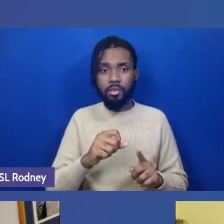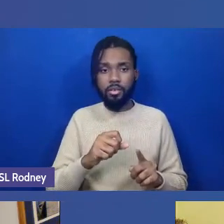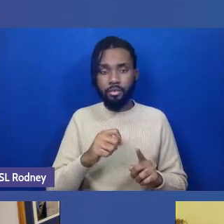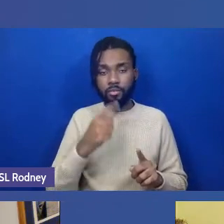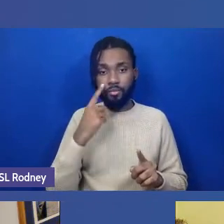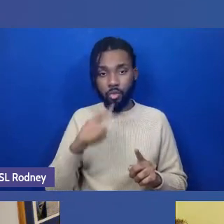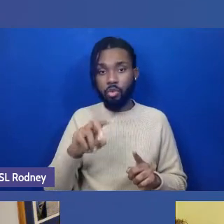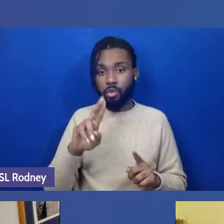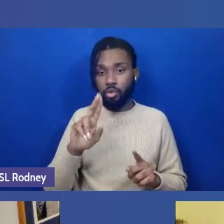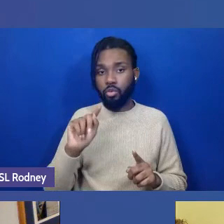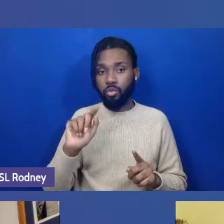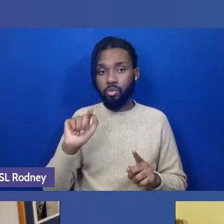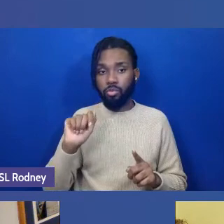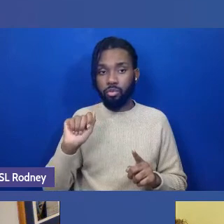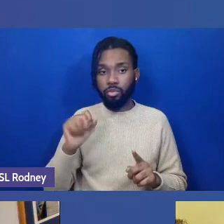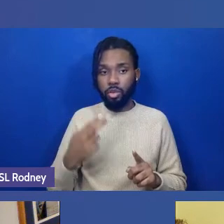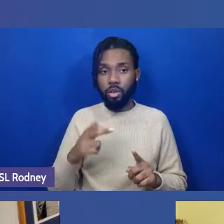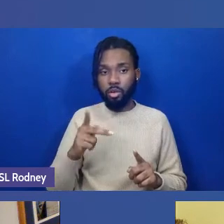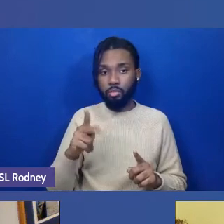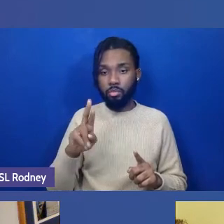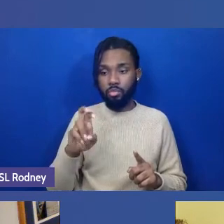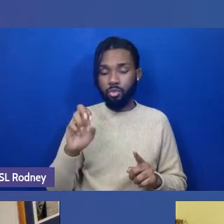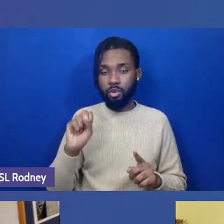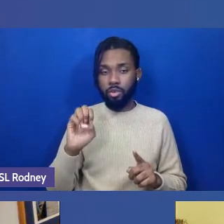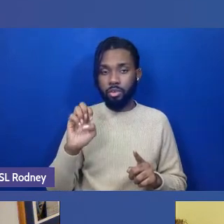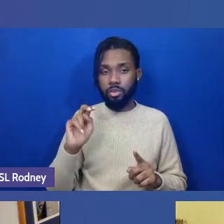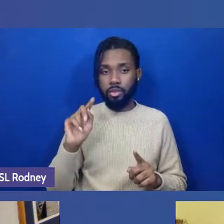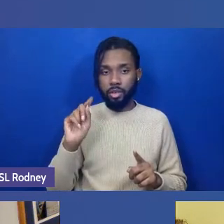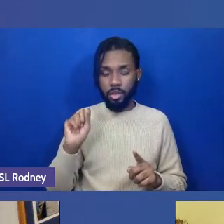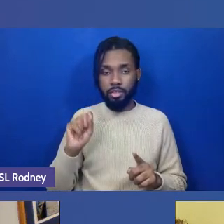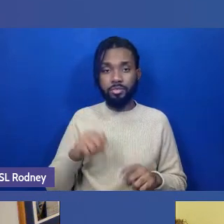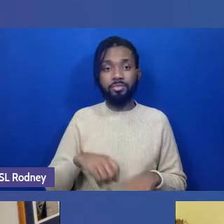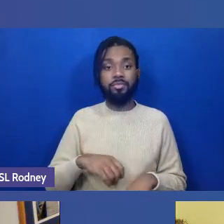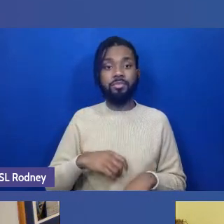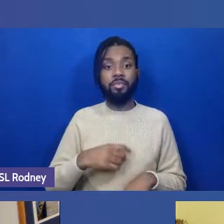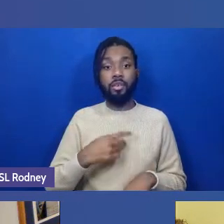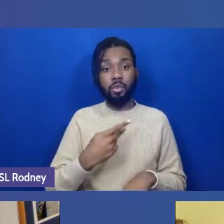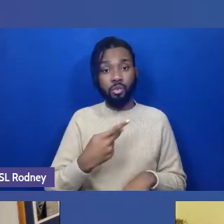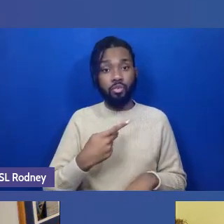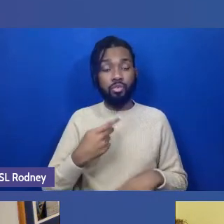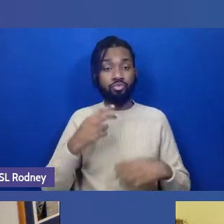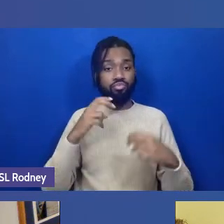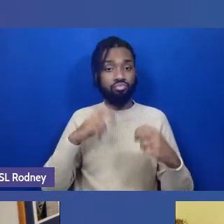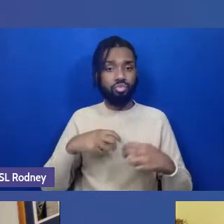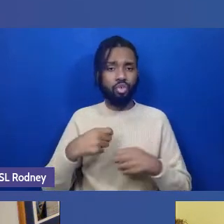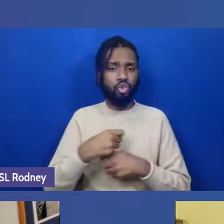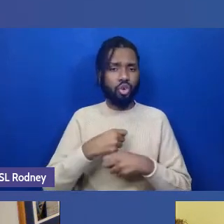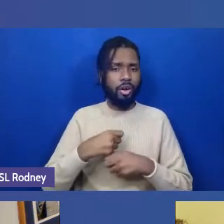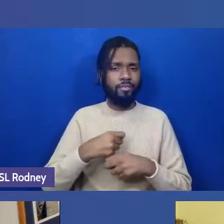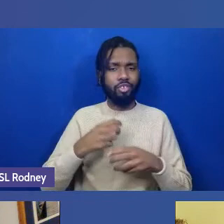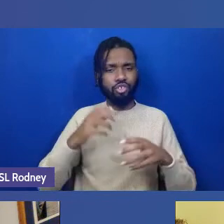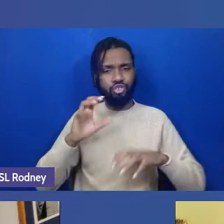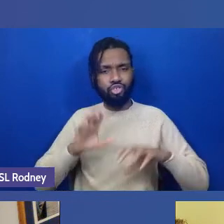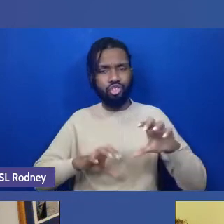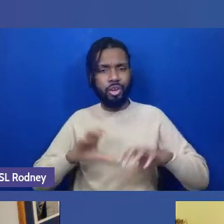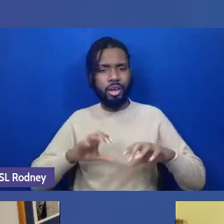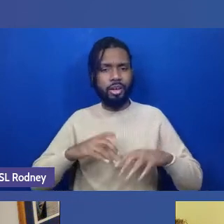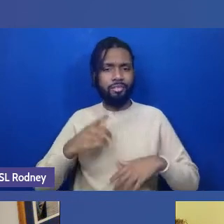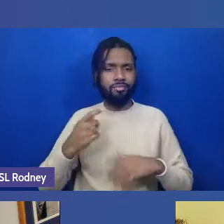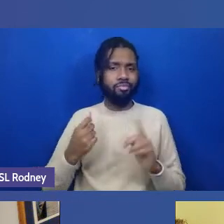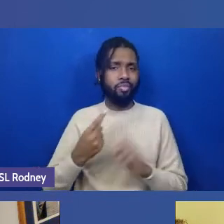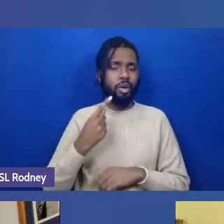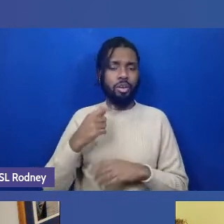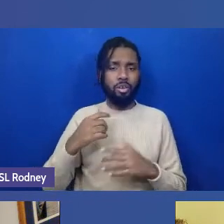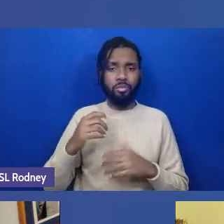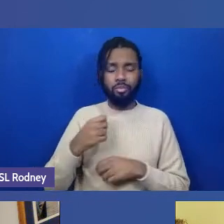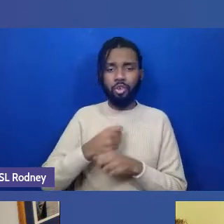Presents. And we had a great first time coffee meeting, sitting down at some coffee shop in New York at the end of an